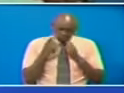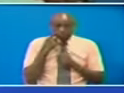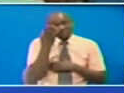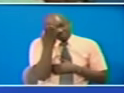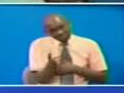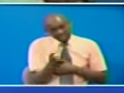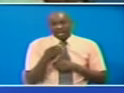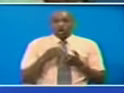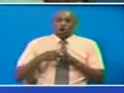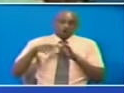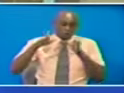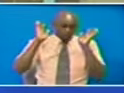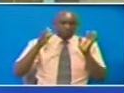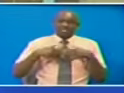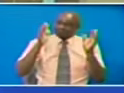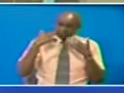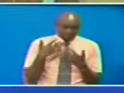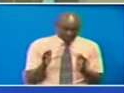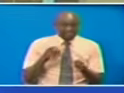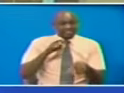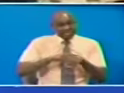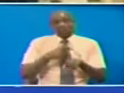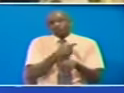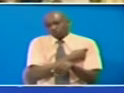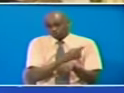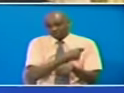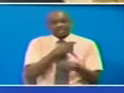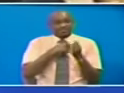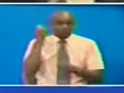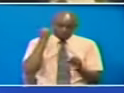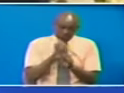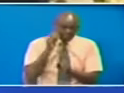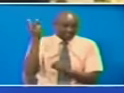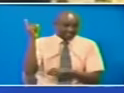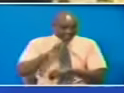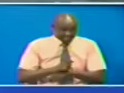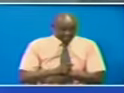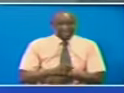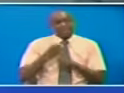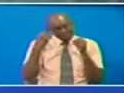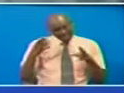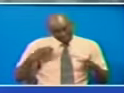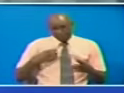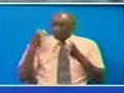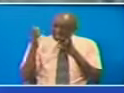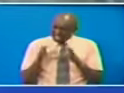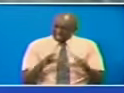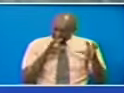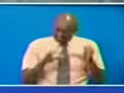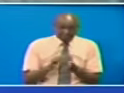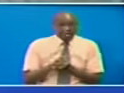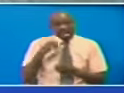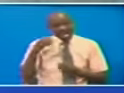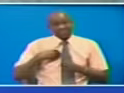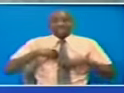the doctors and nurses strike entered the second day. Patients in dire need of medical attention, others deserted in